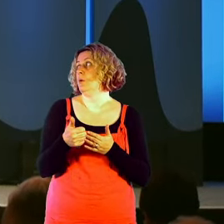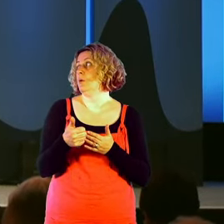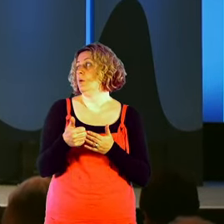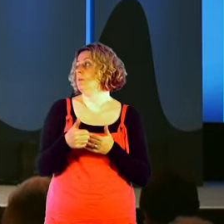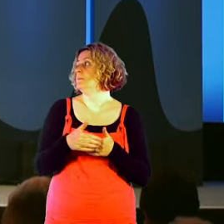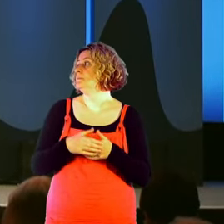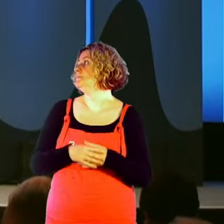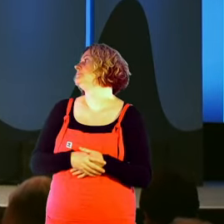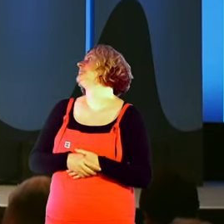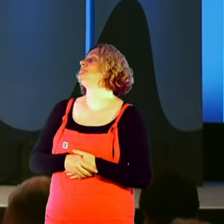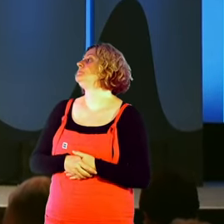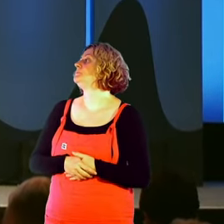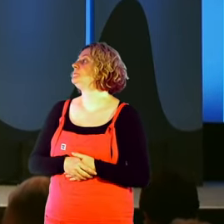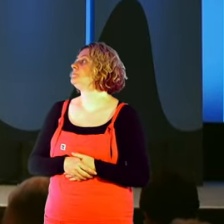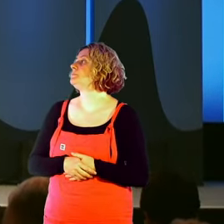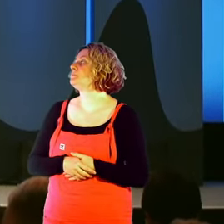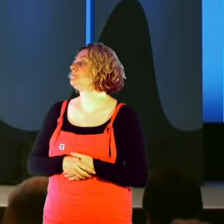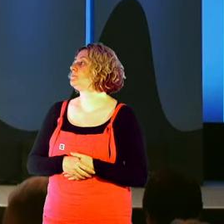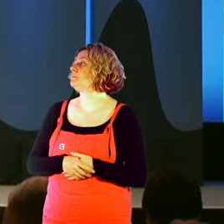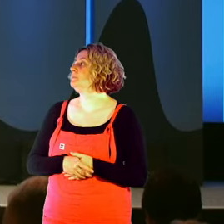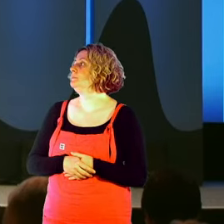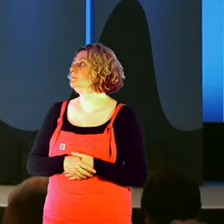that being a woman